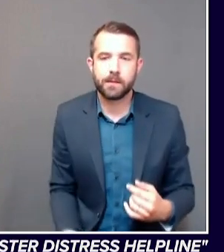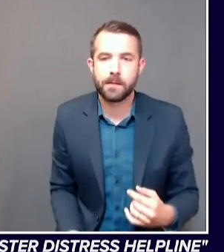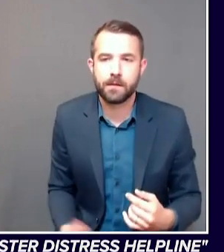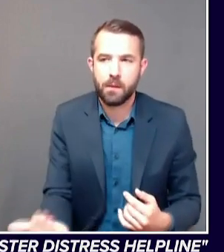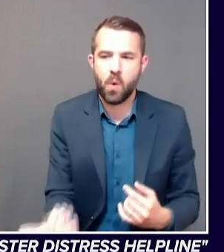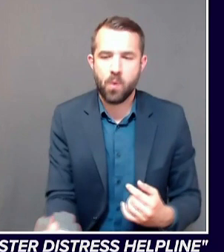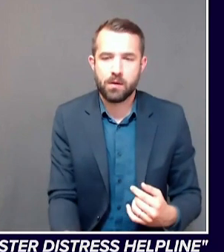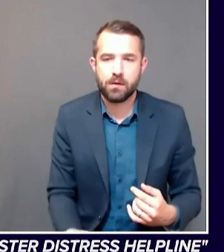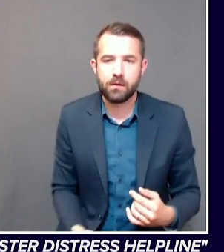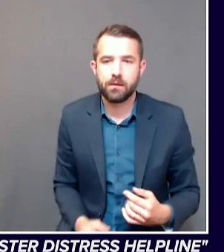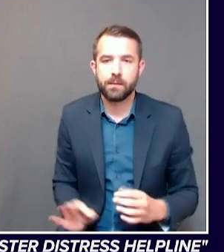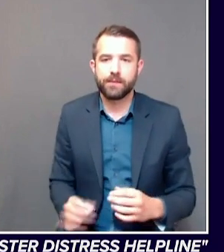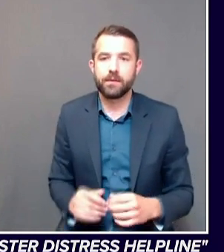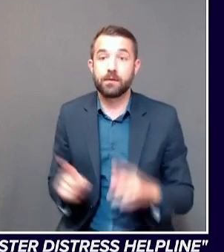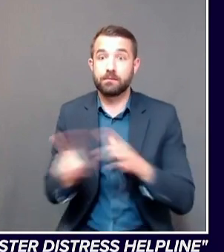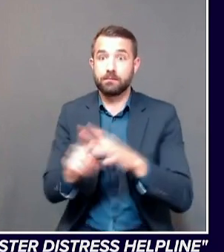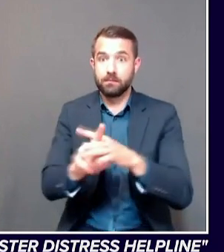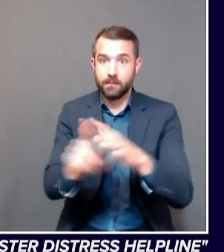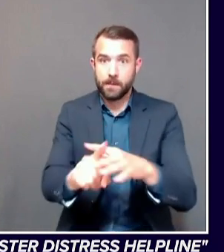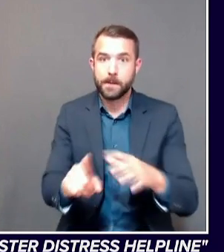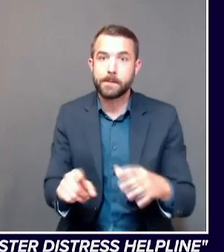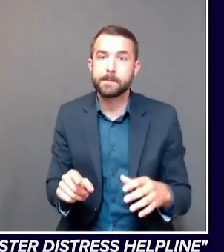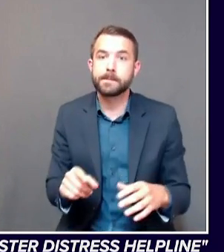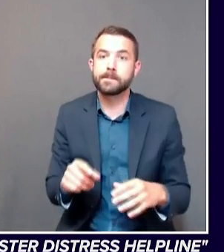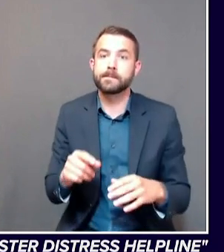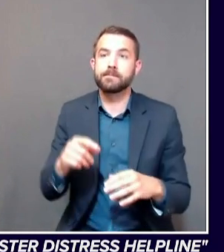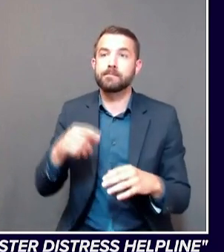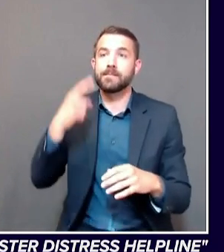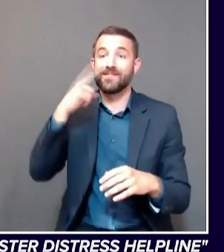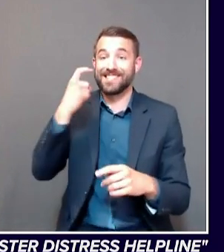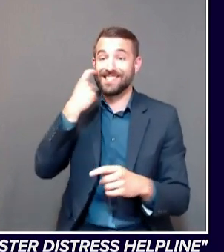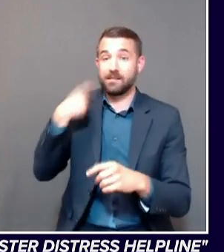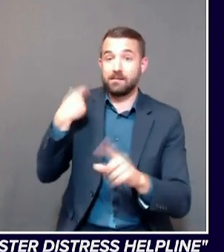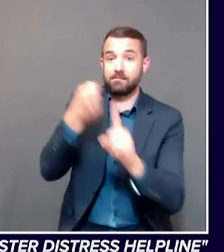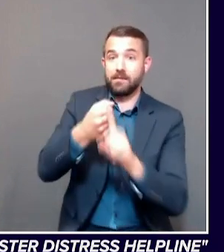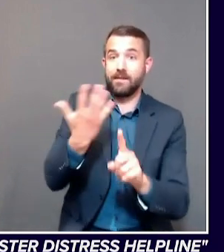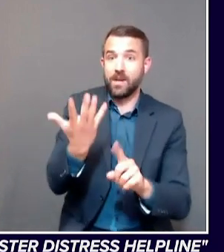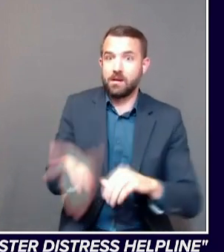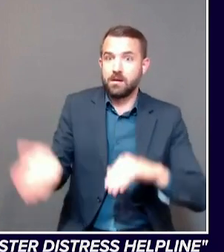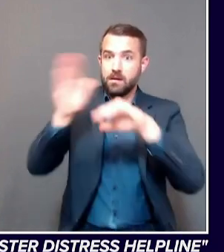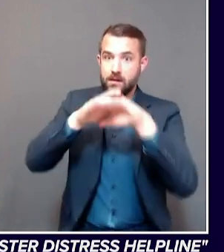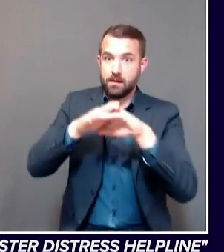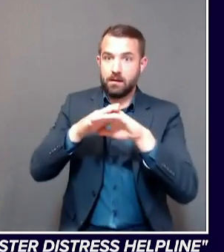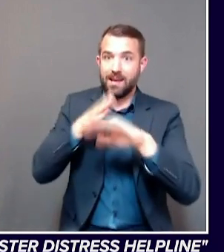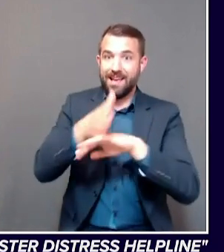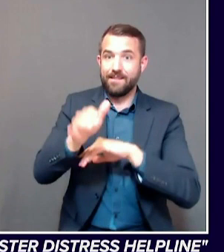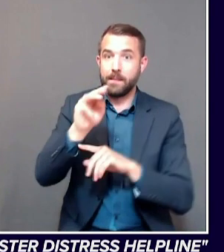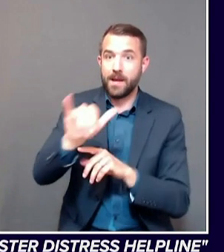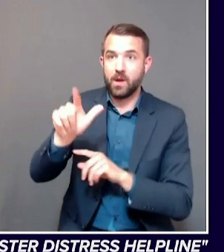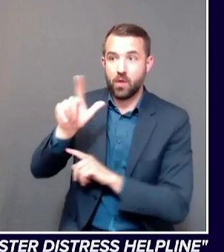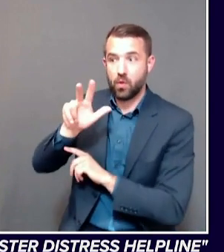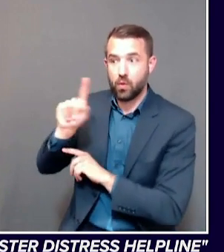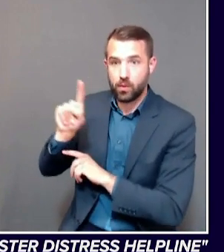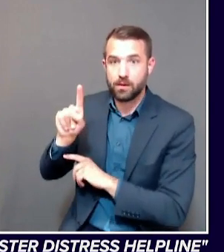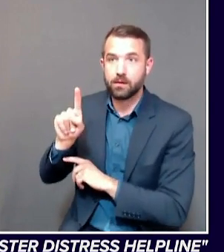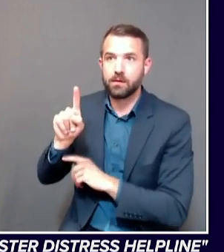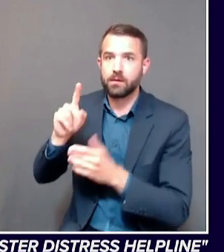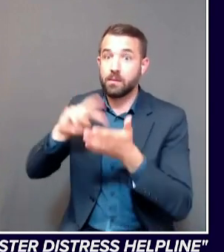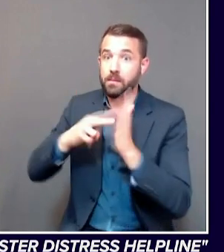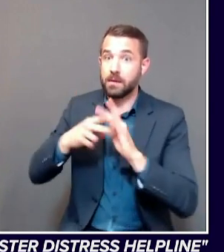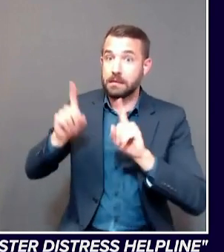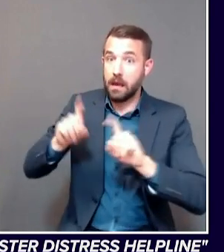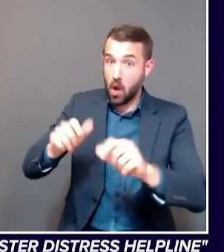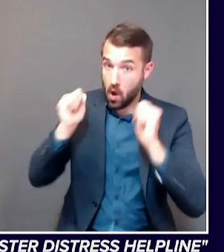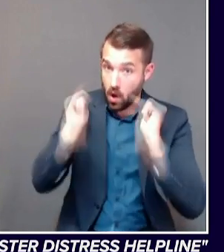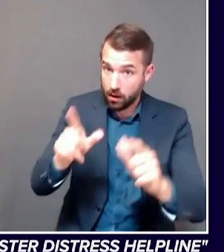outbreak distinction beginning May 31st, there was, in that window